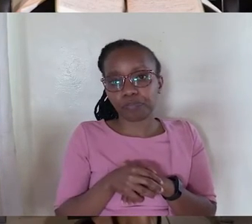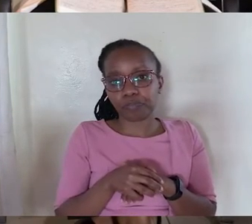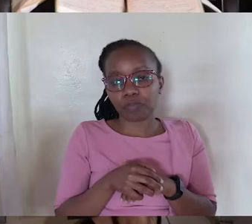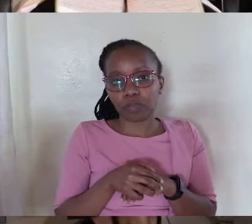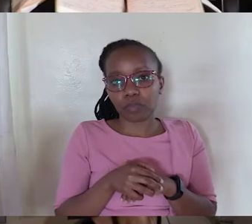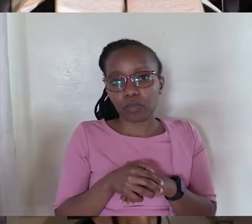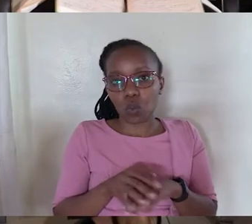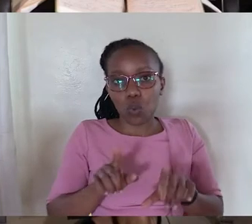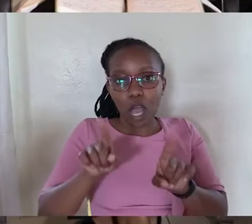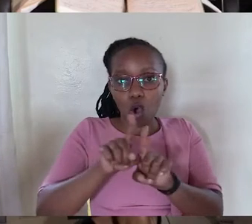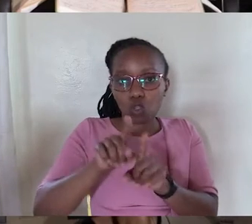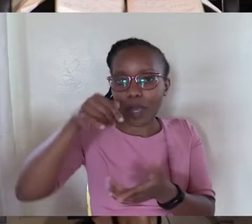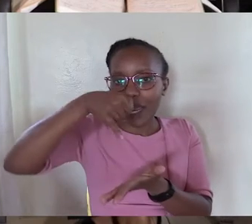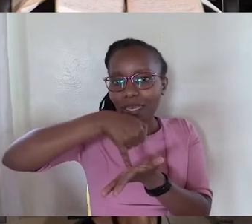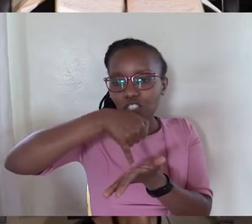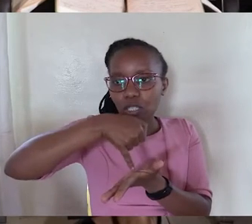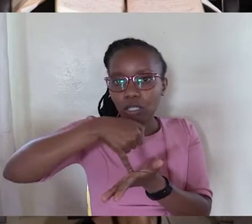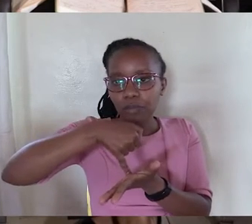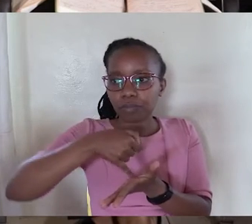We're also engaging